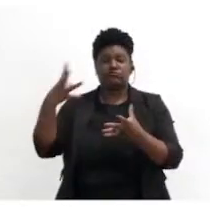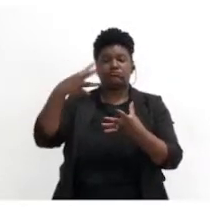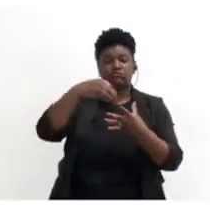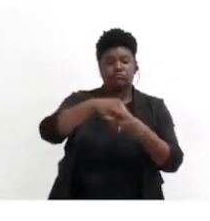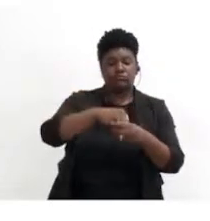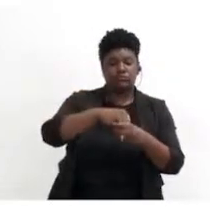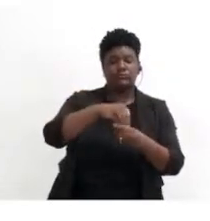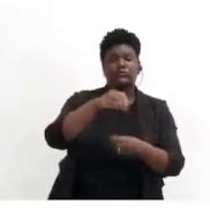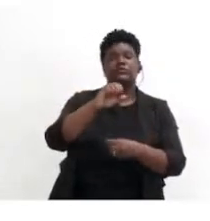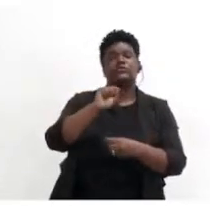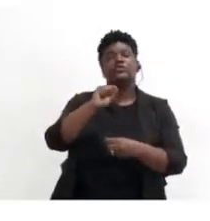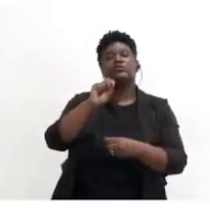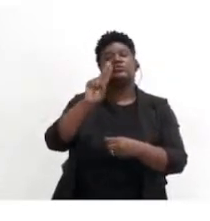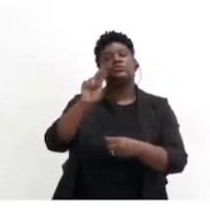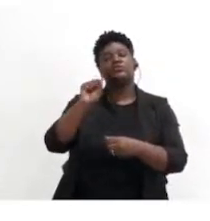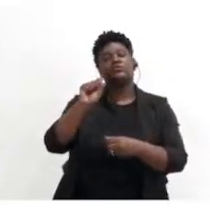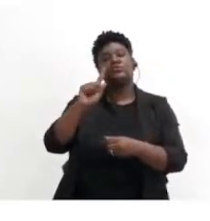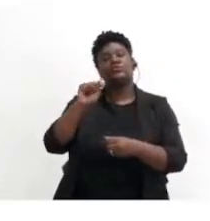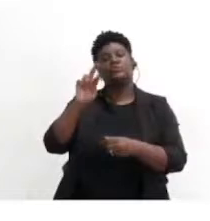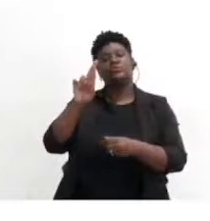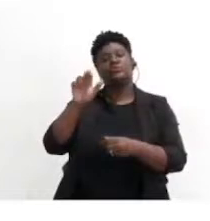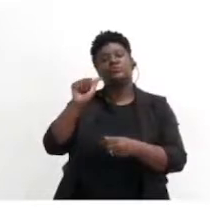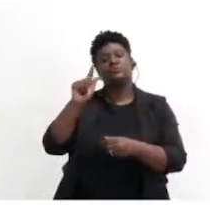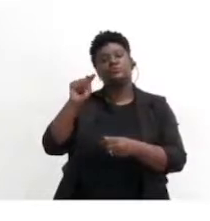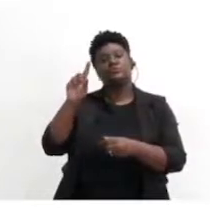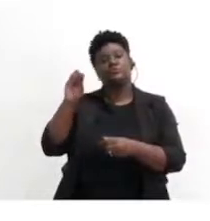And then often we use